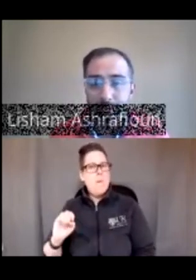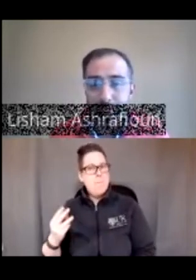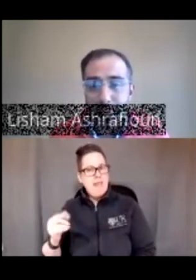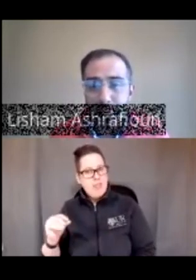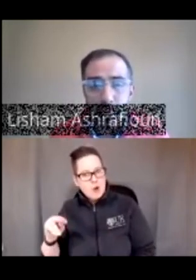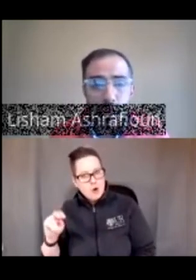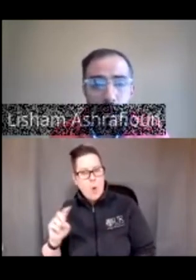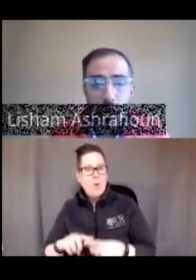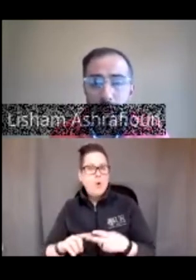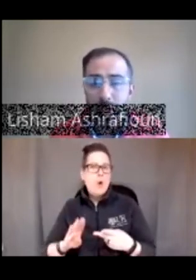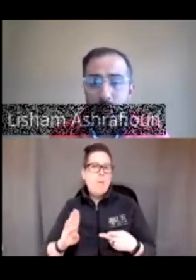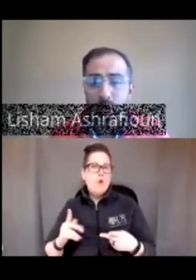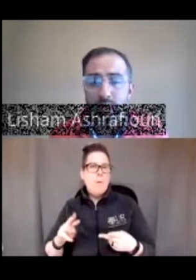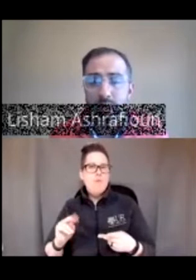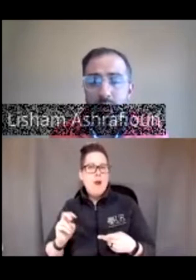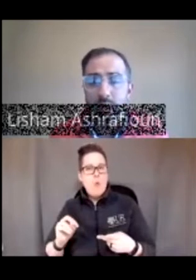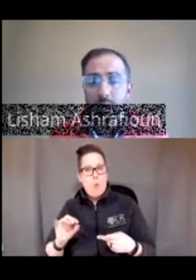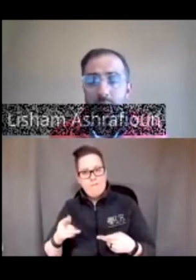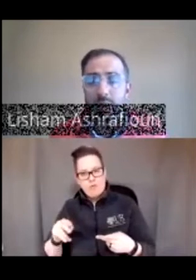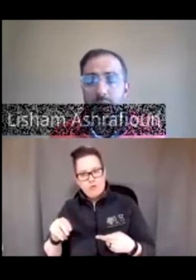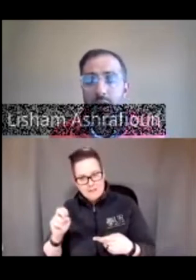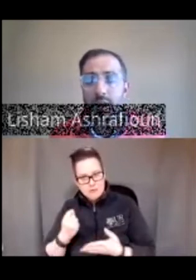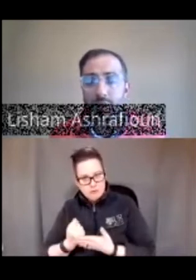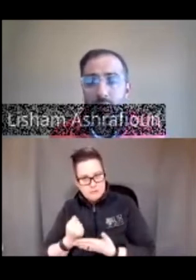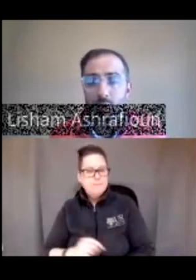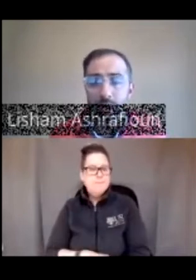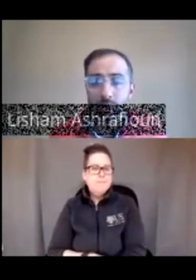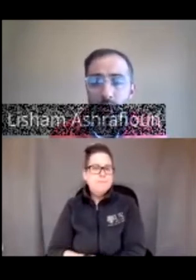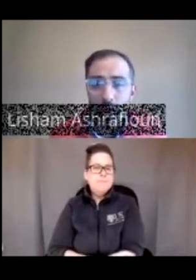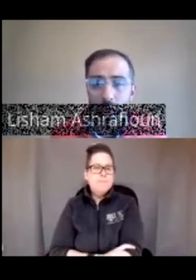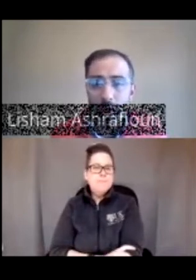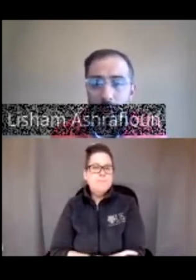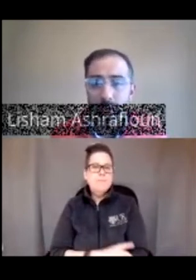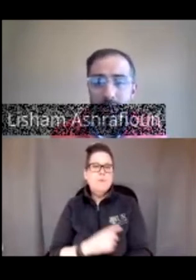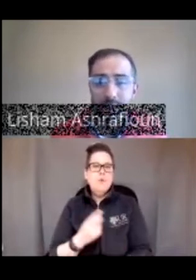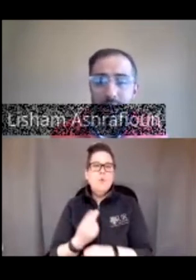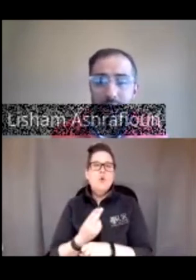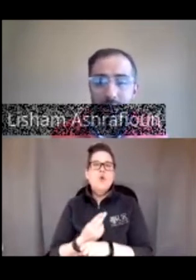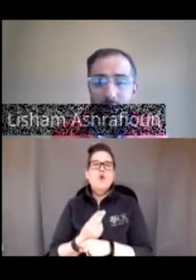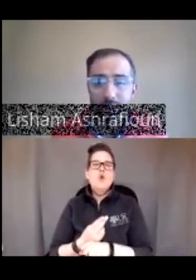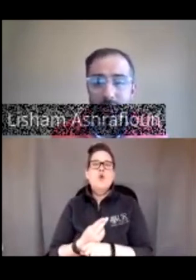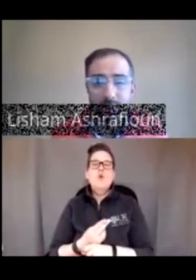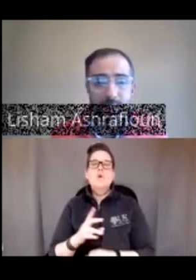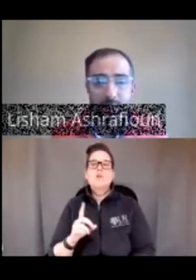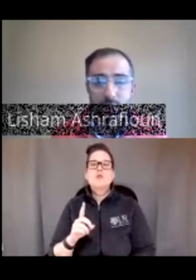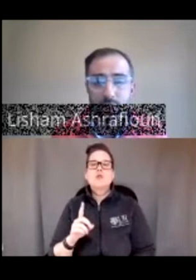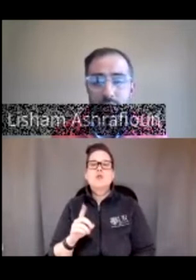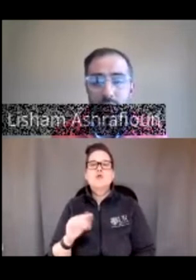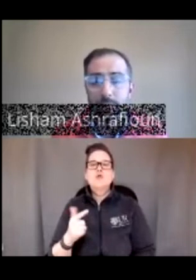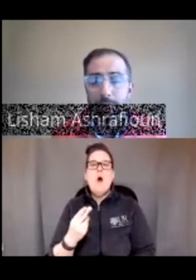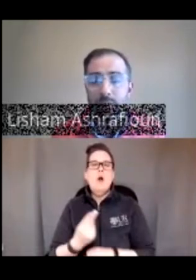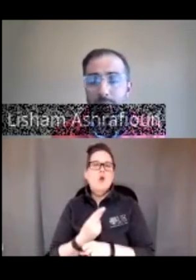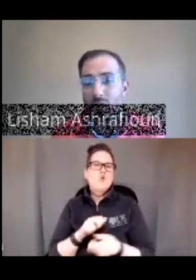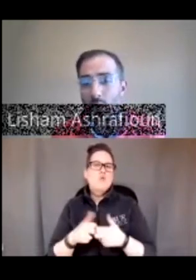treatment. We used the inventory of drug use problems to assess consequences of substance